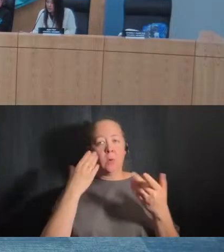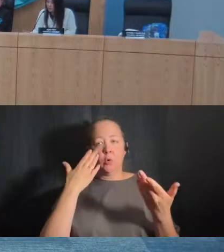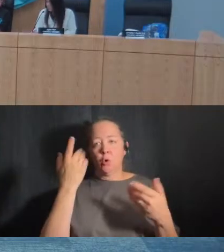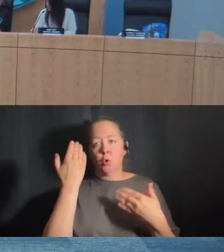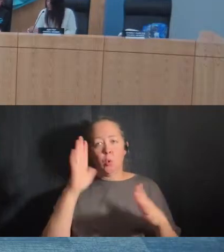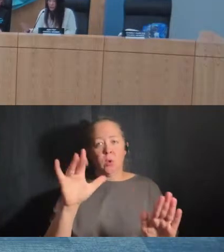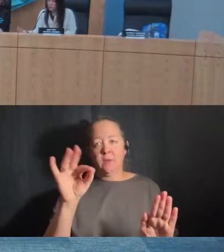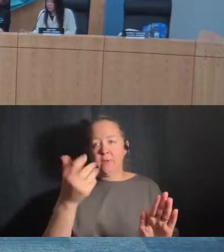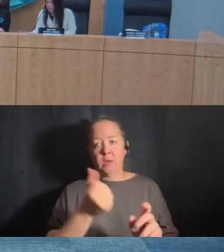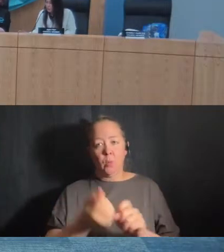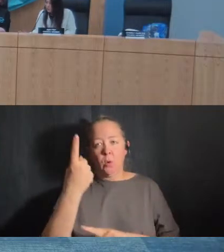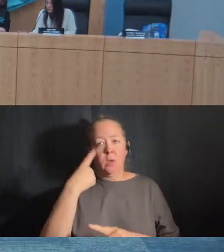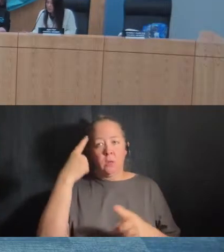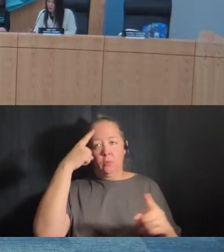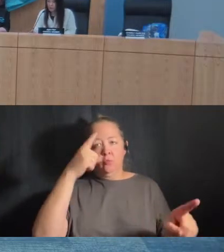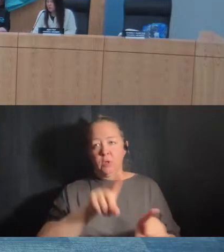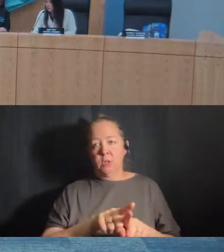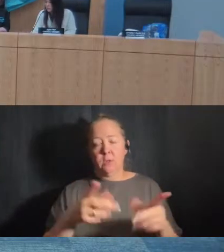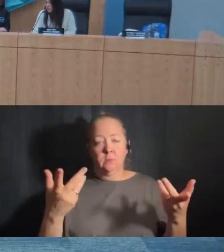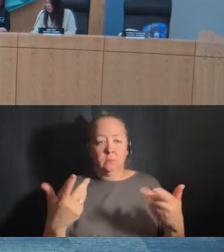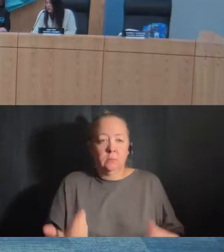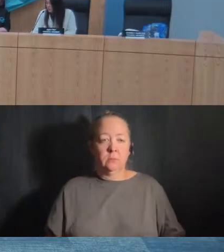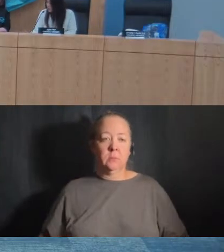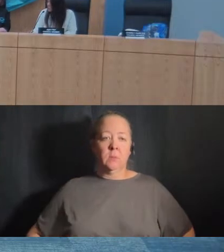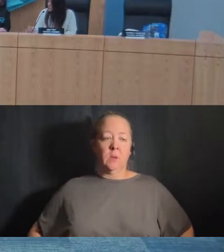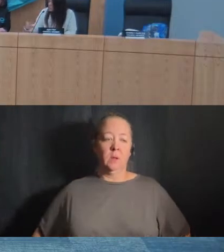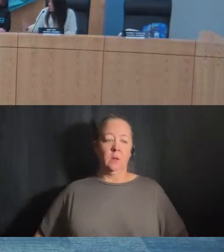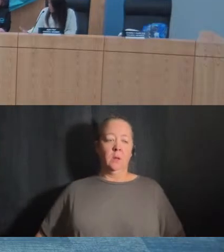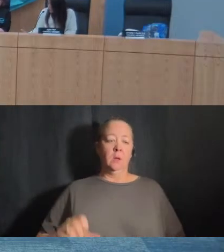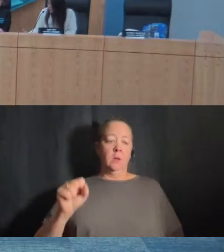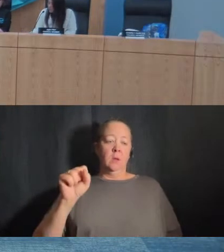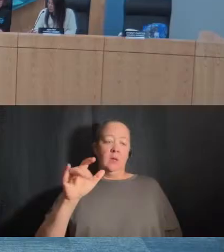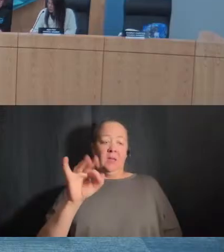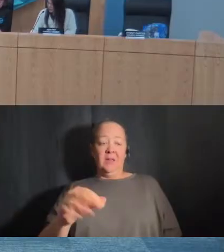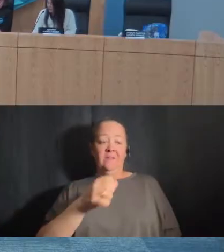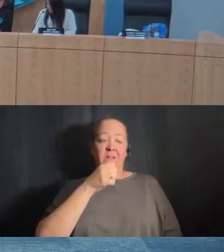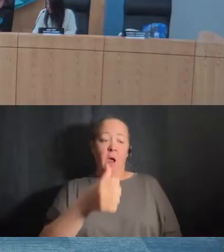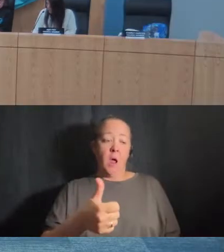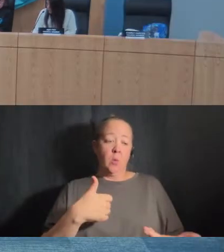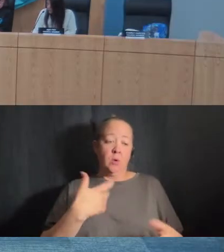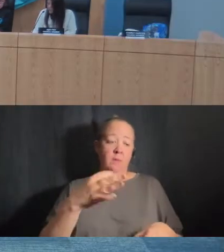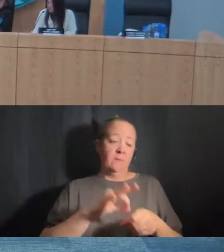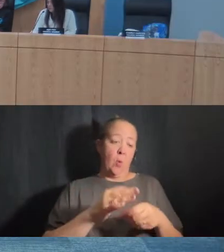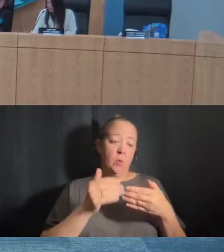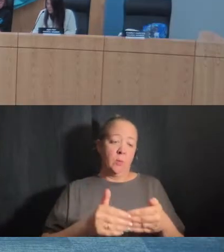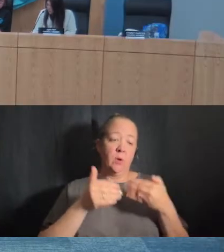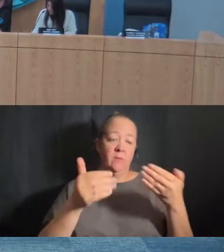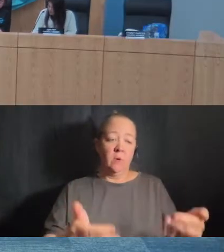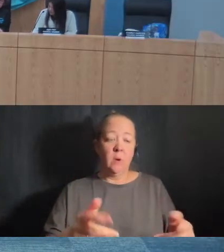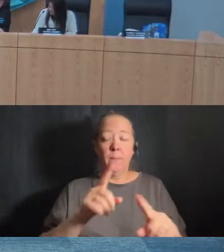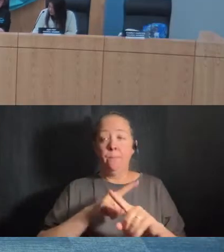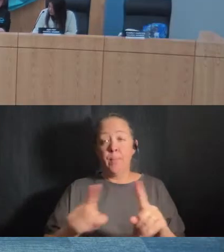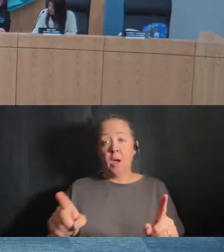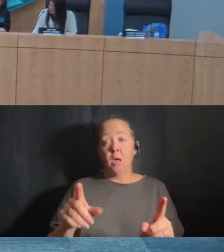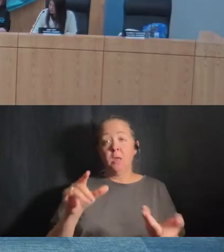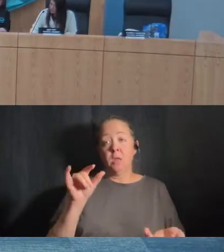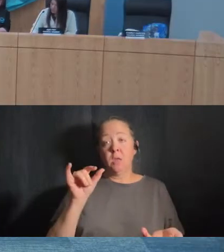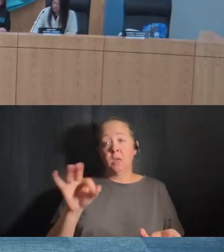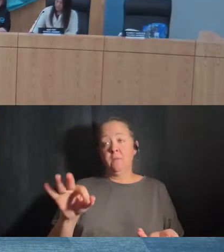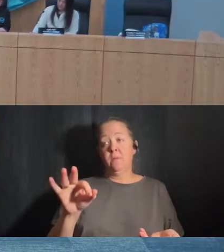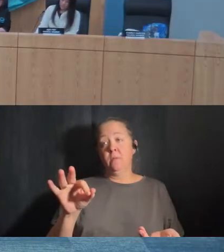not, we vote the way we vote tonight and we move forward. But if you are and you want to have that conversation, then let's have that